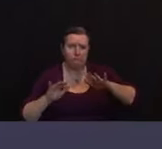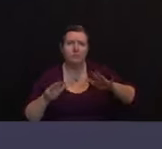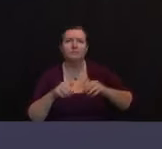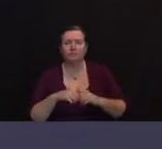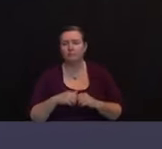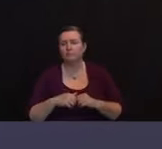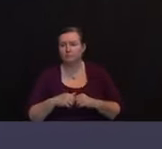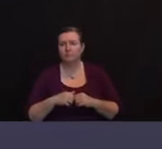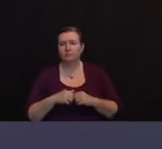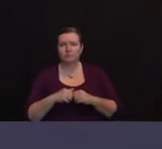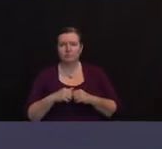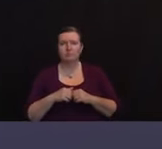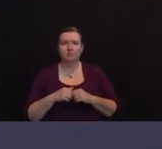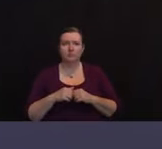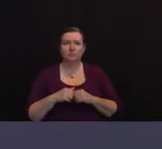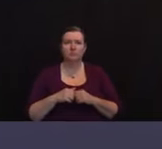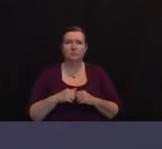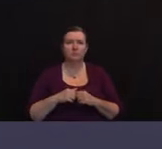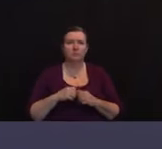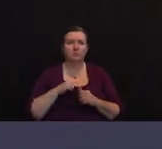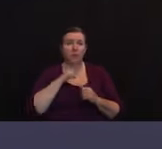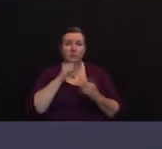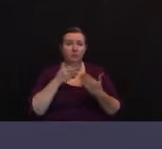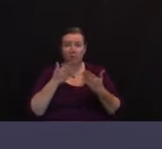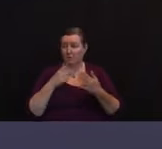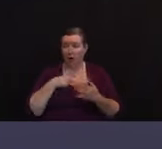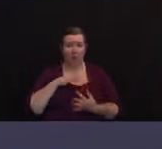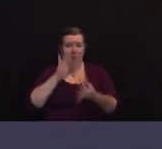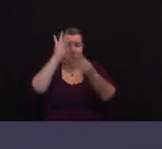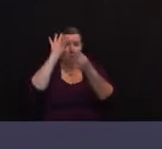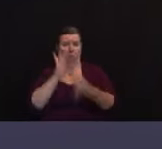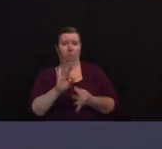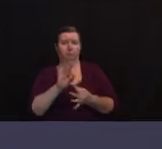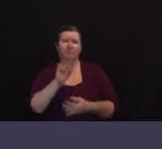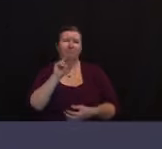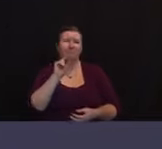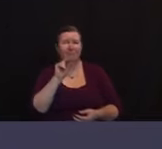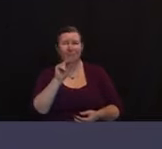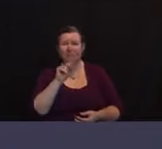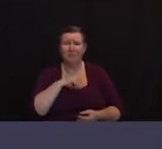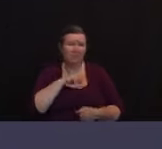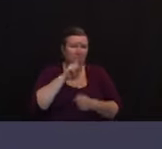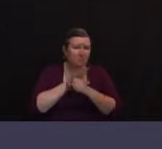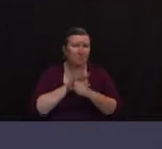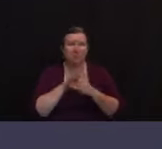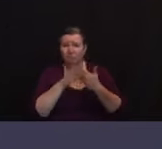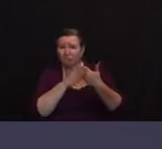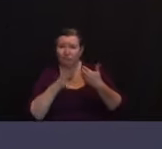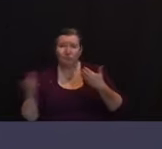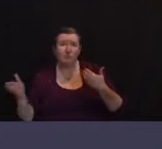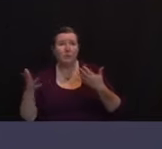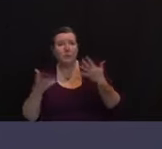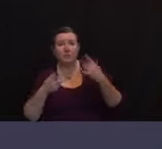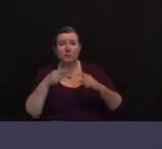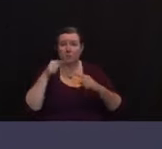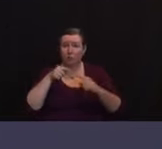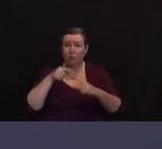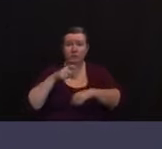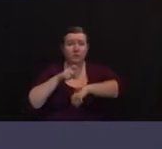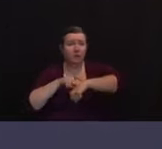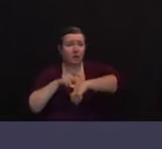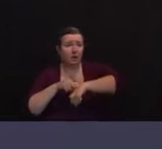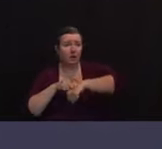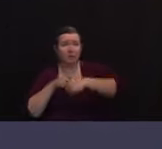not suggesting we're perfect, but that is what we're committed to. And maybe it's a question of time. Maybe it's something that we are committed to making